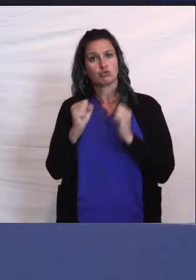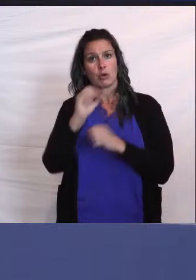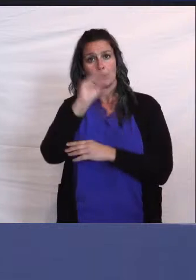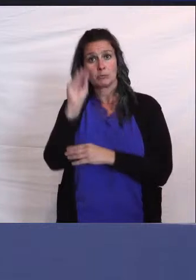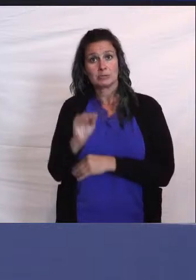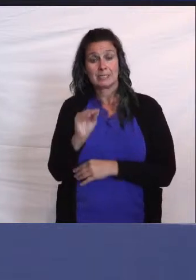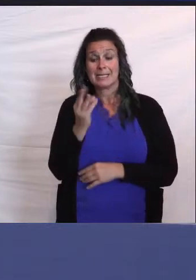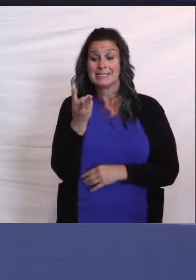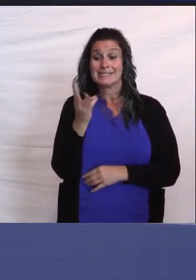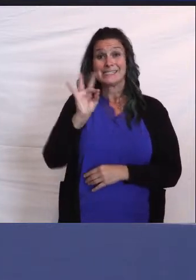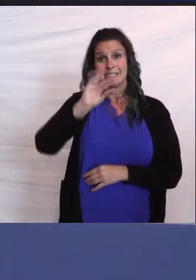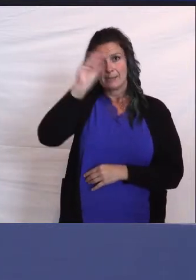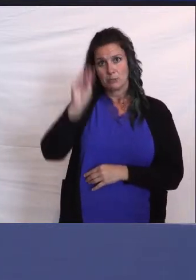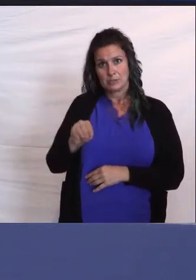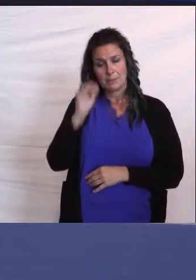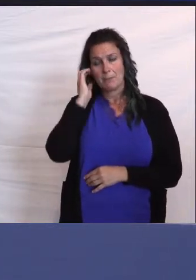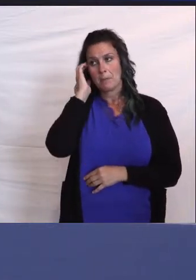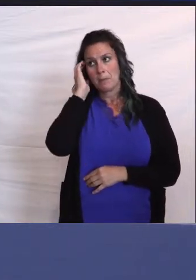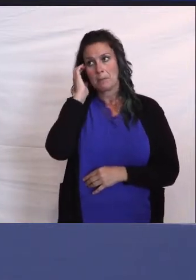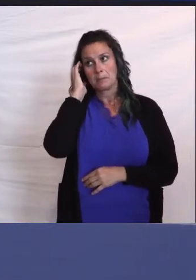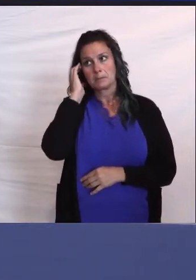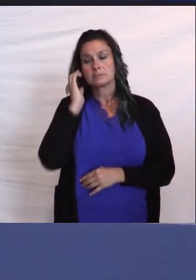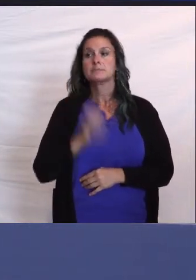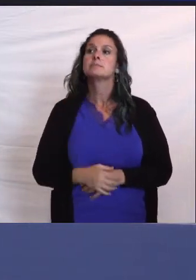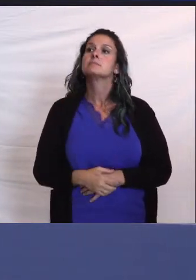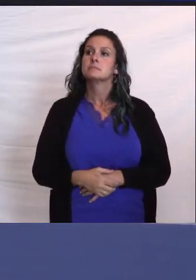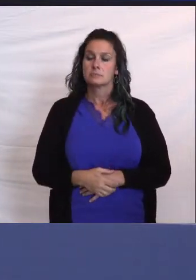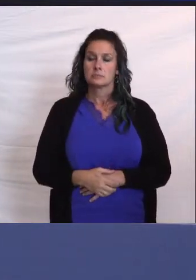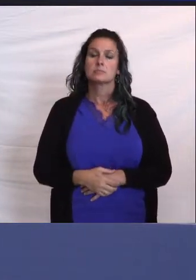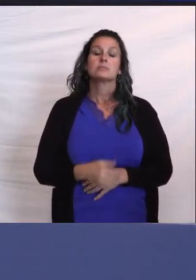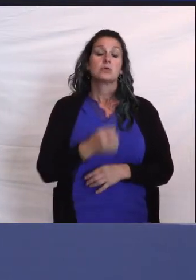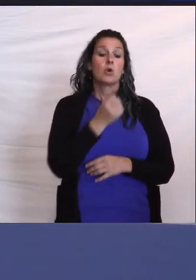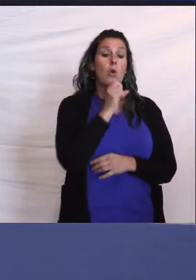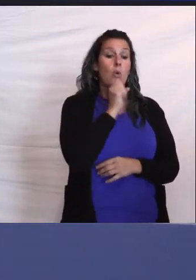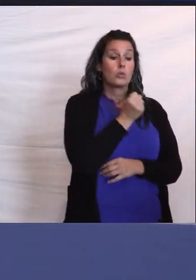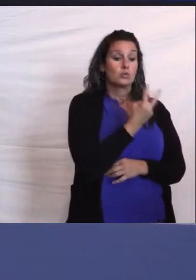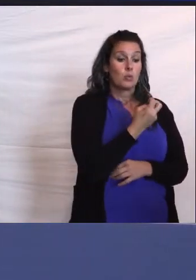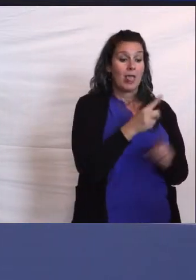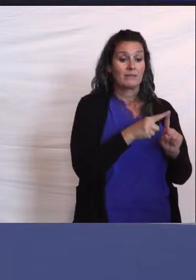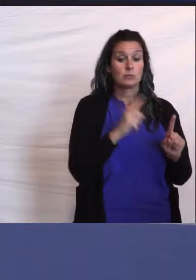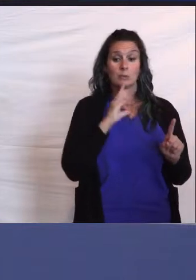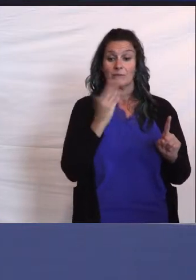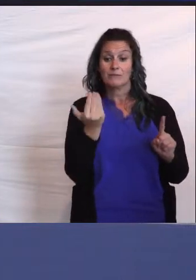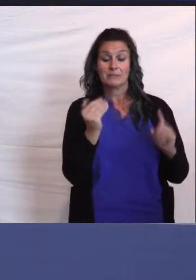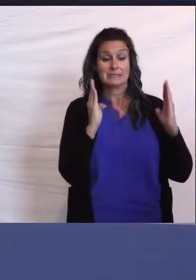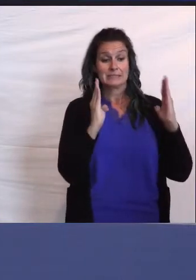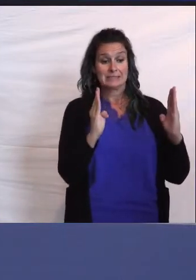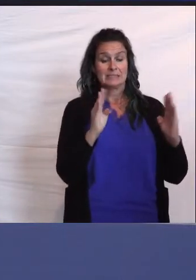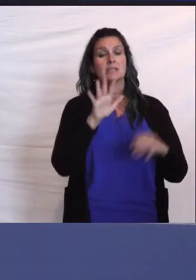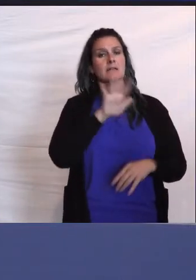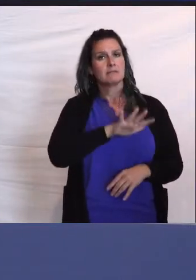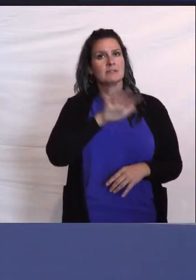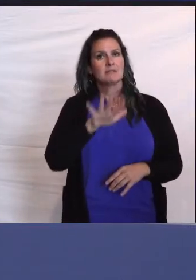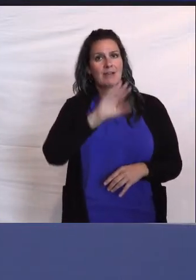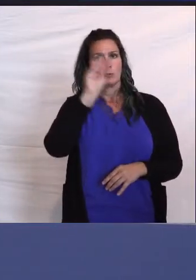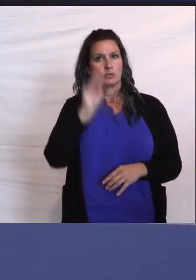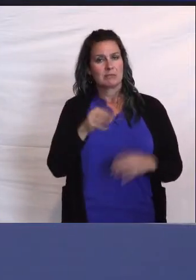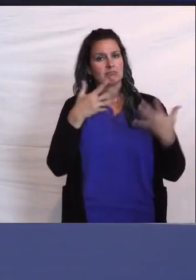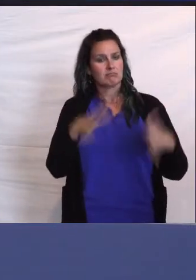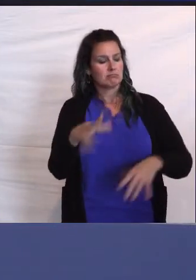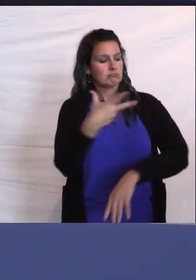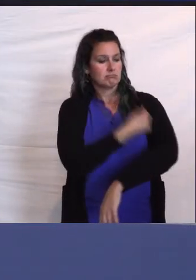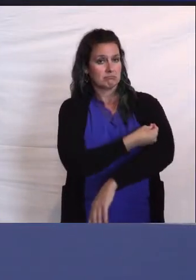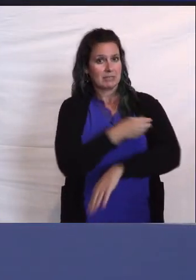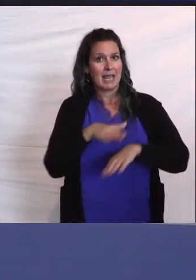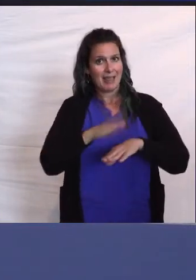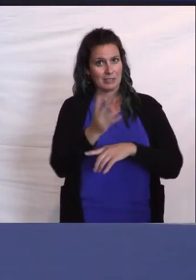at 68%. Among those 12 to 15 of age, 55% have received